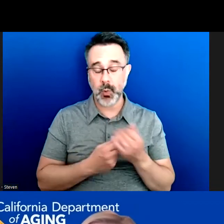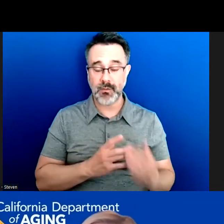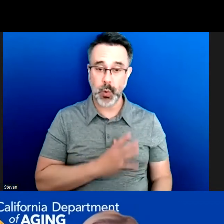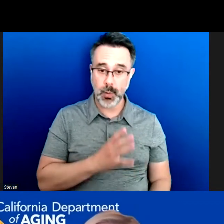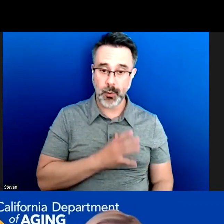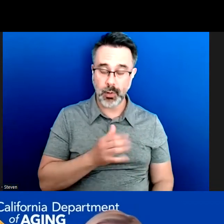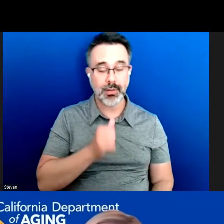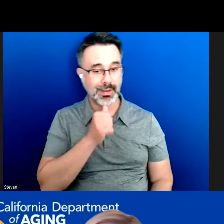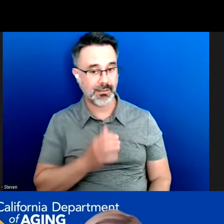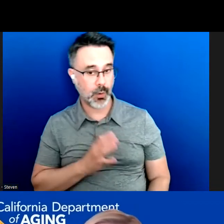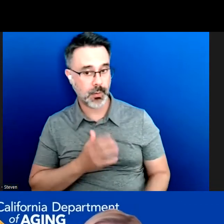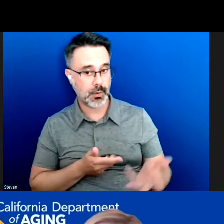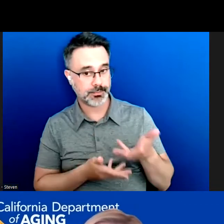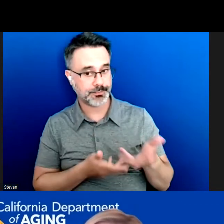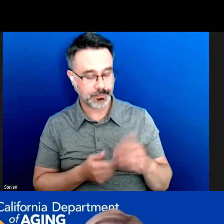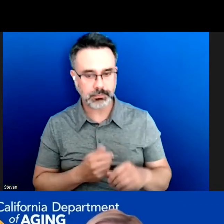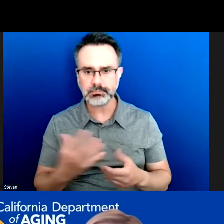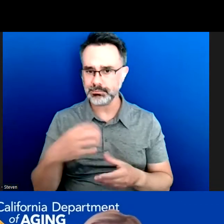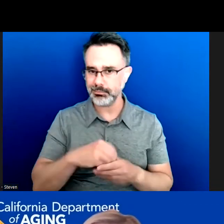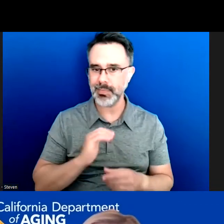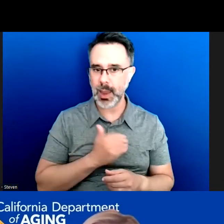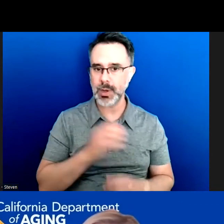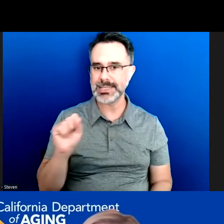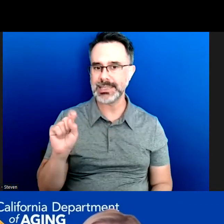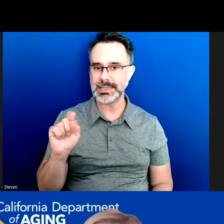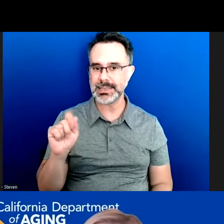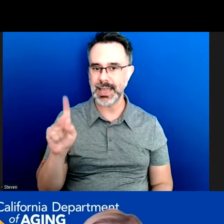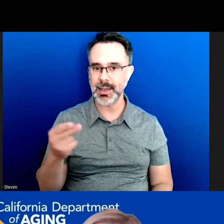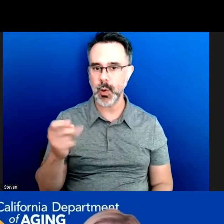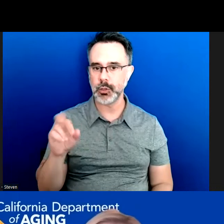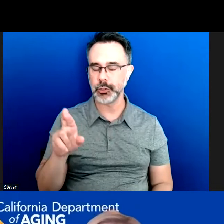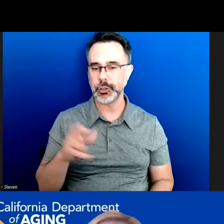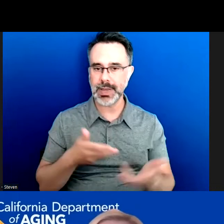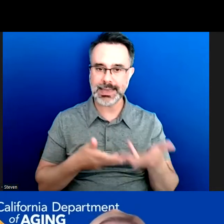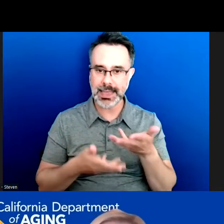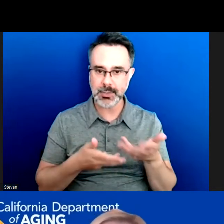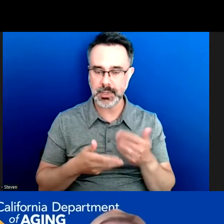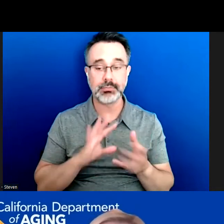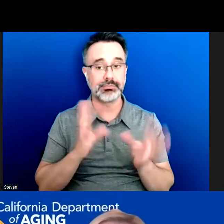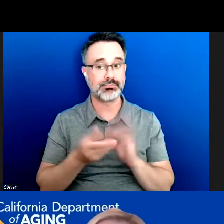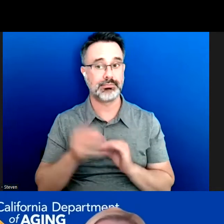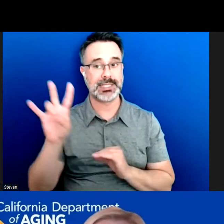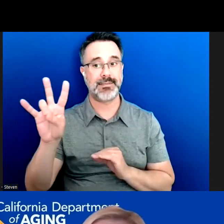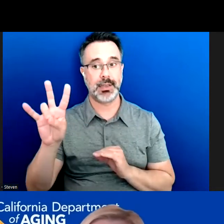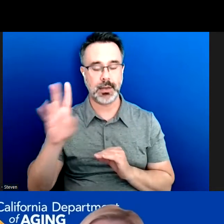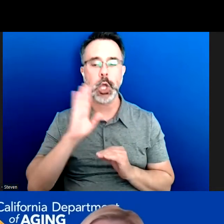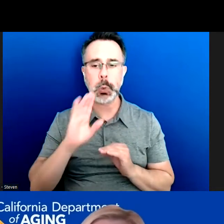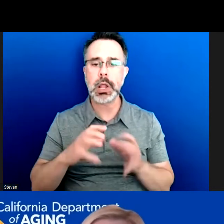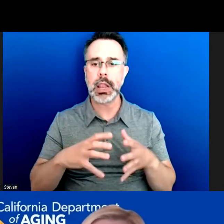this a part of our stakeholder engagement committees, of which there are 7. We will expand the reach to